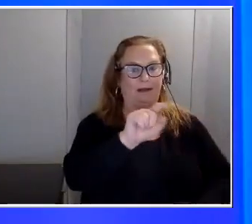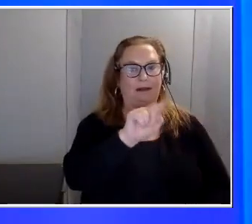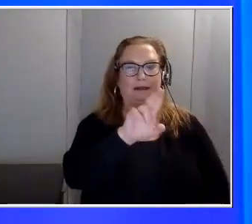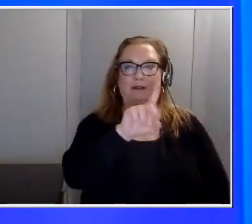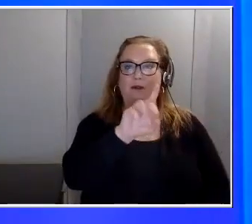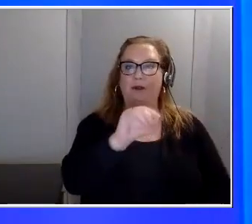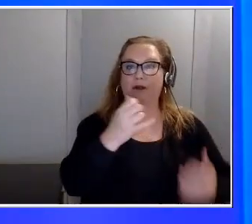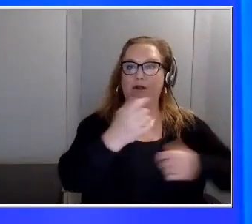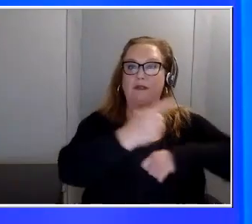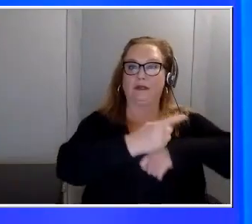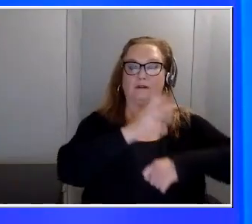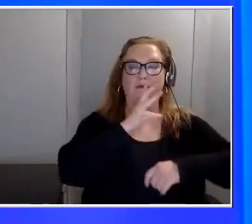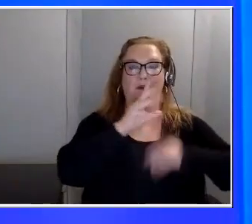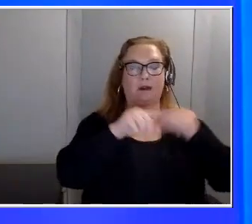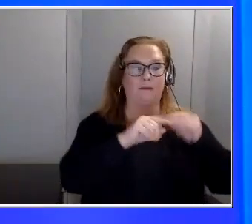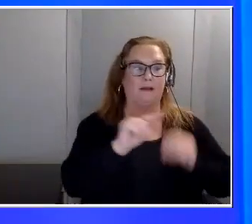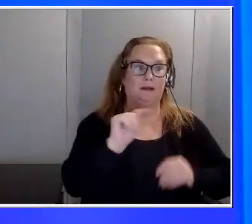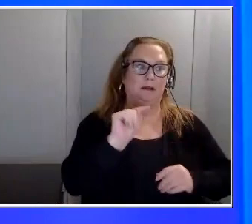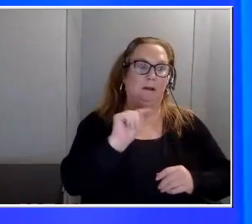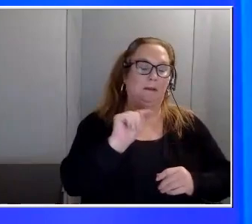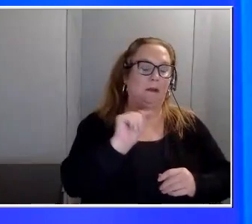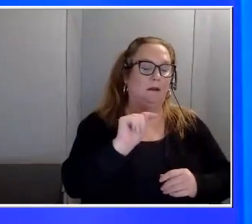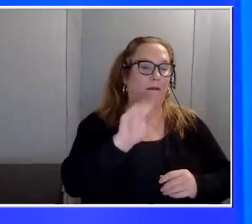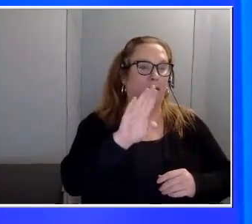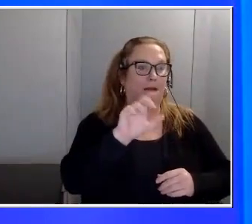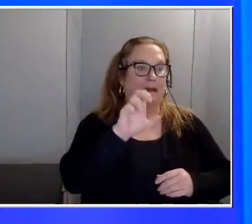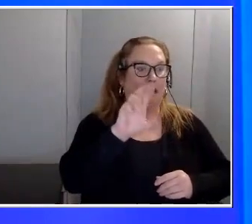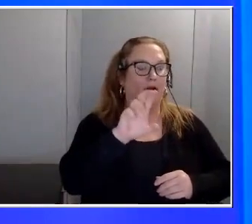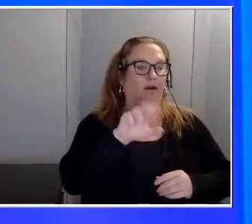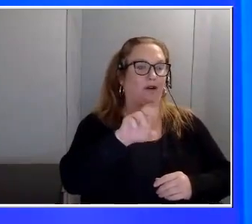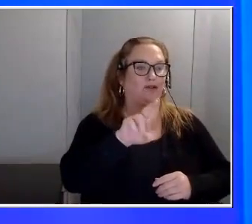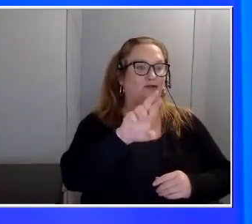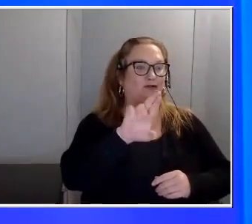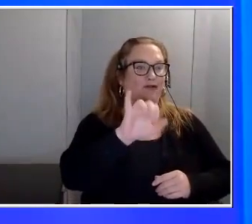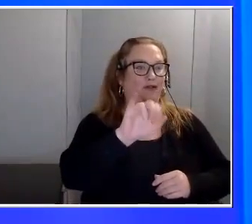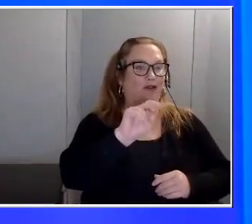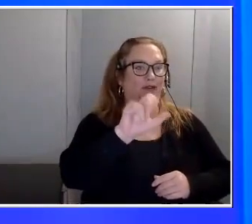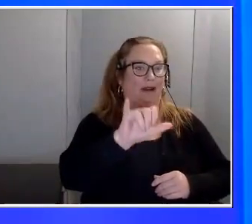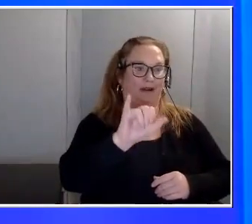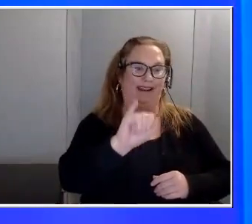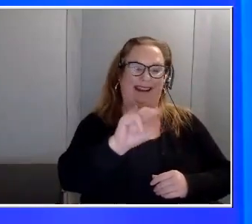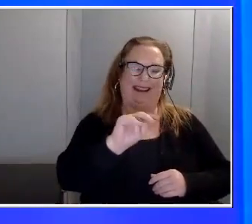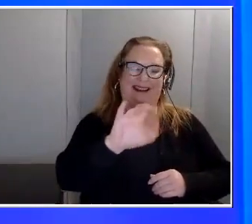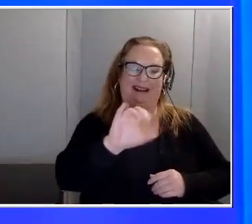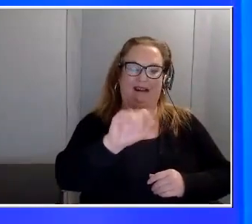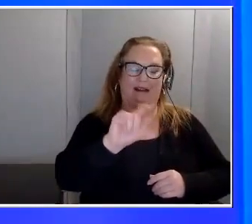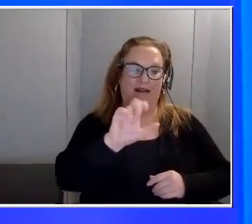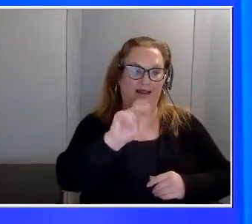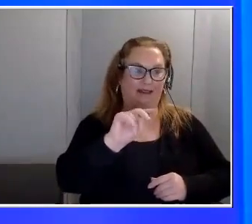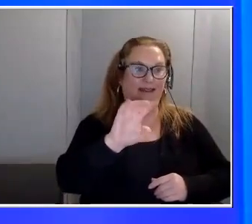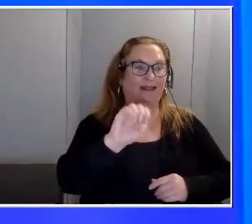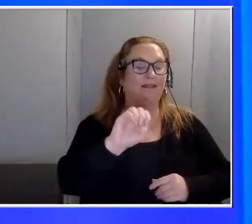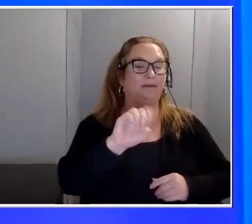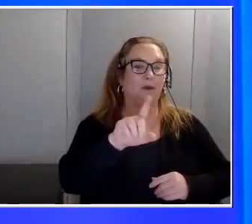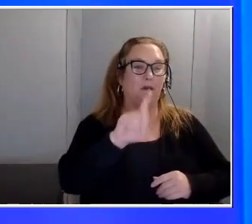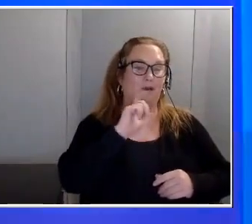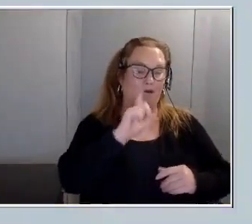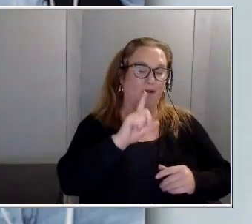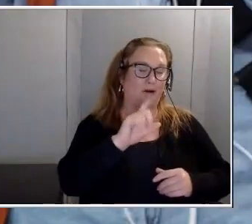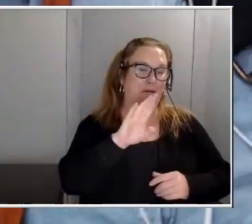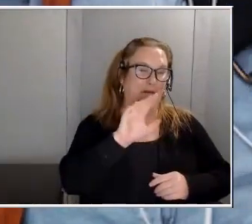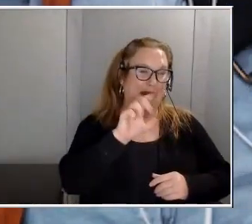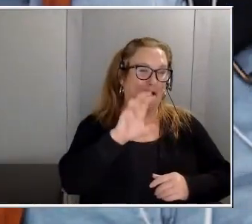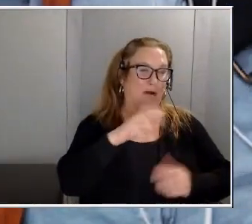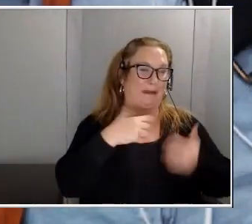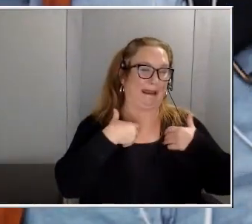about urinary incontinence, treatments, and when your bladder problems could be a sign of a more serious health issue. Send in